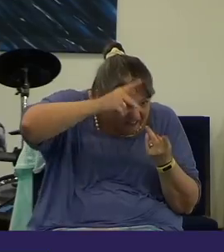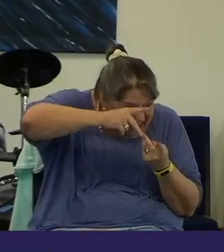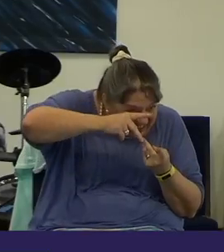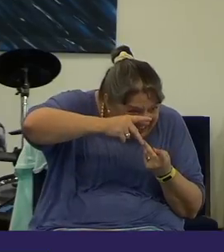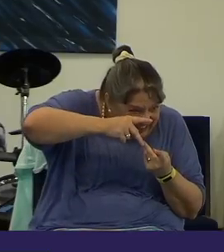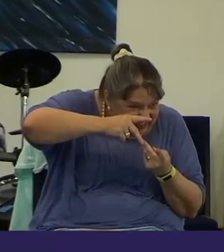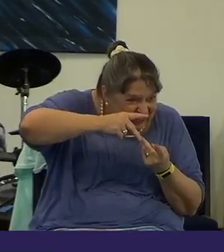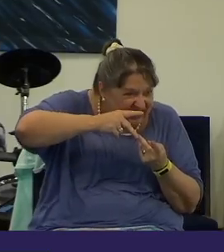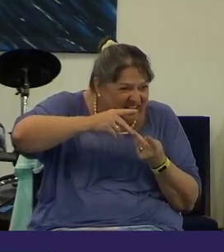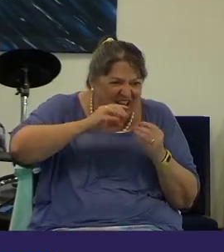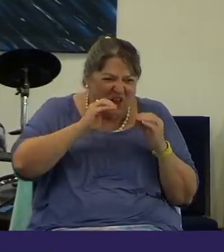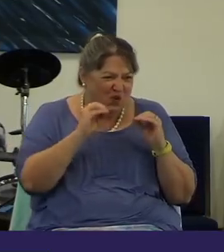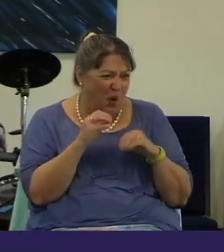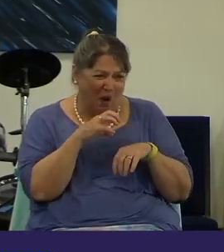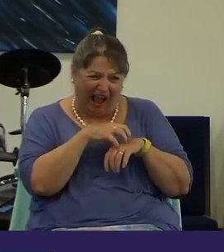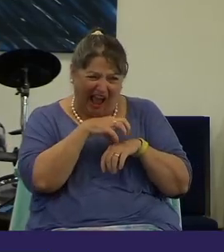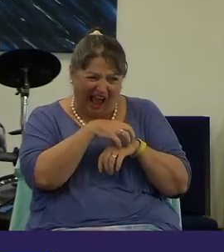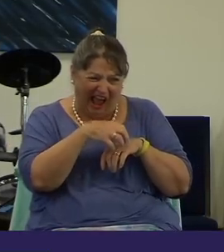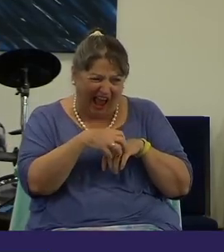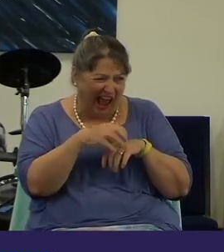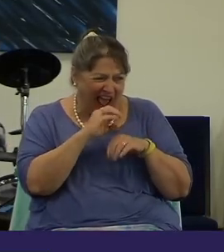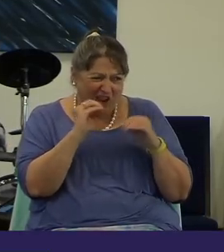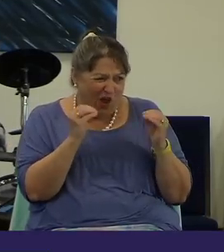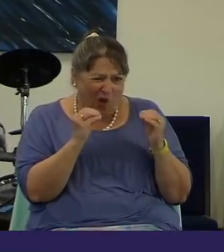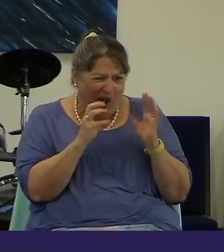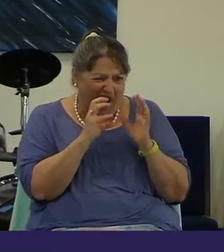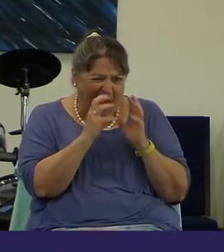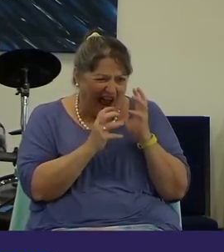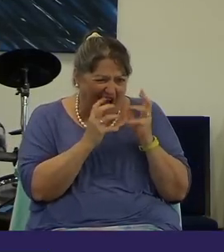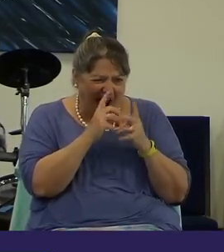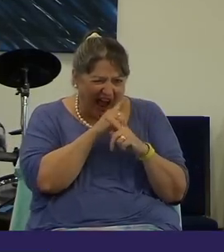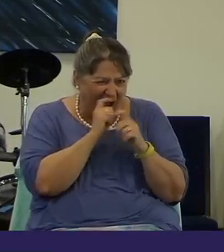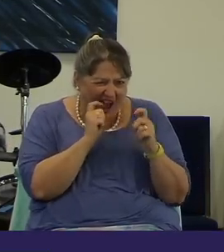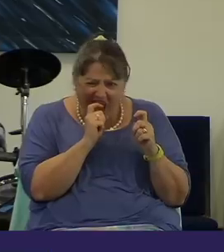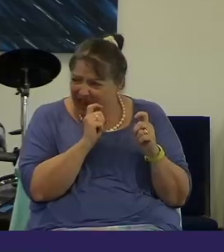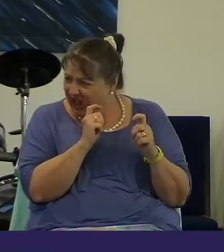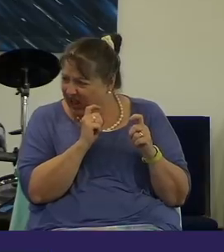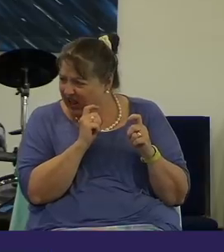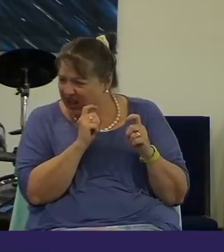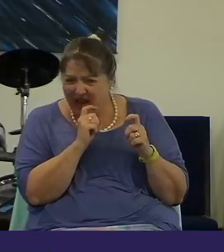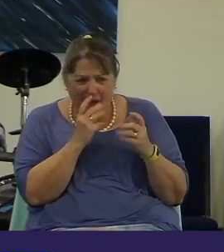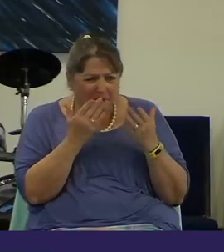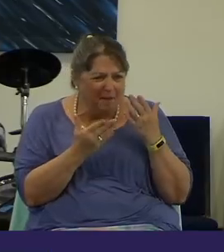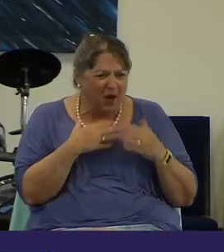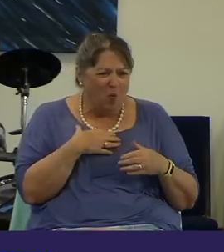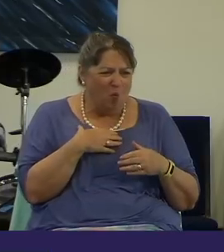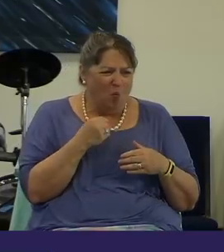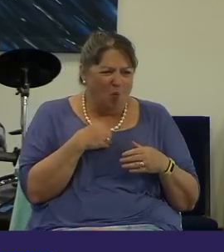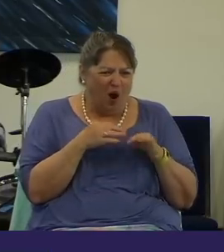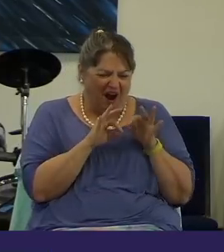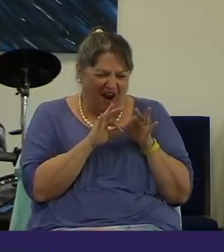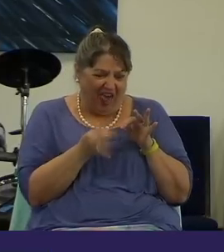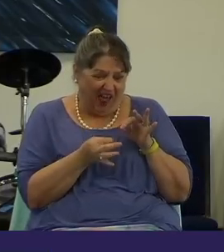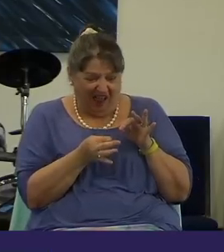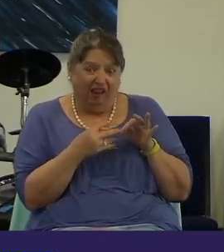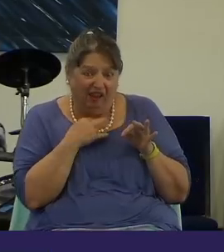There's no dimples in them. You never pulled any of the white off. Look at, see, like, see, look at your